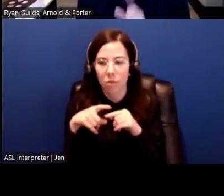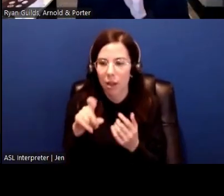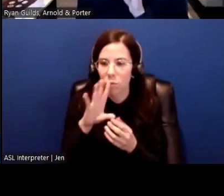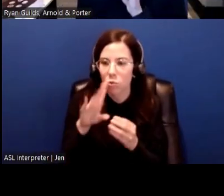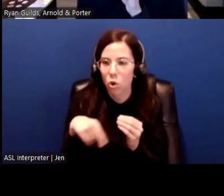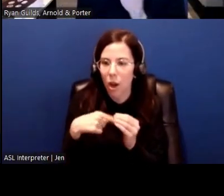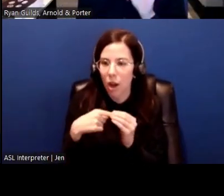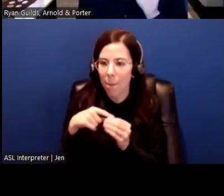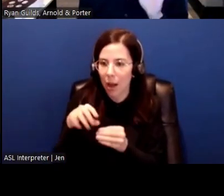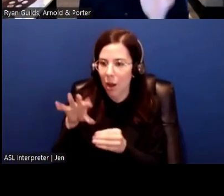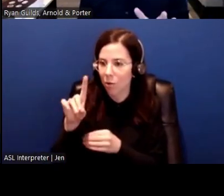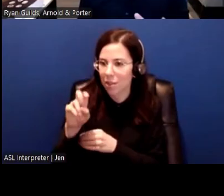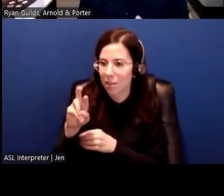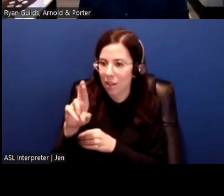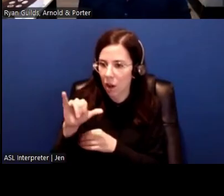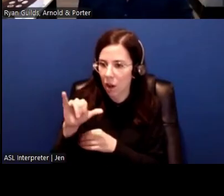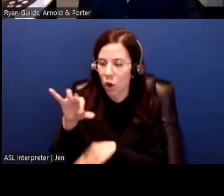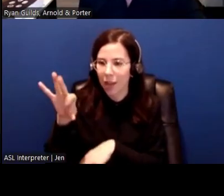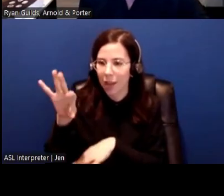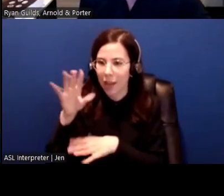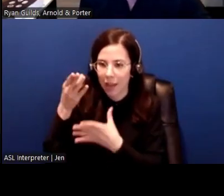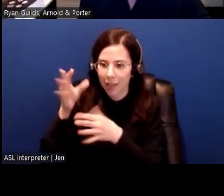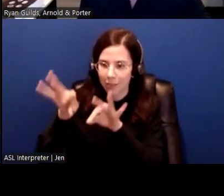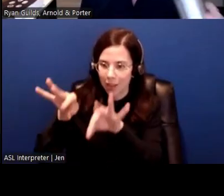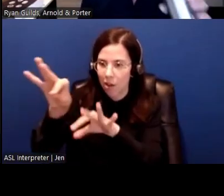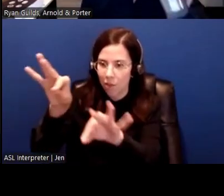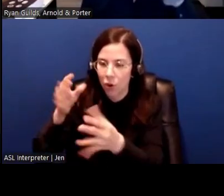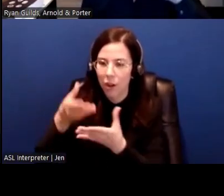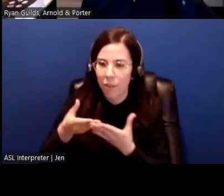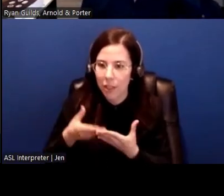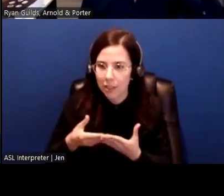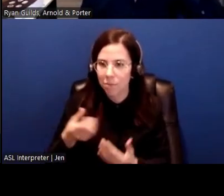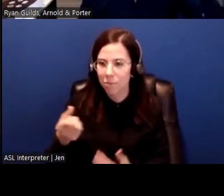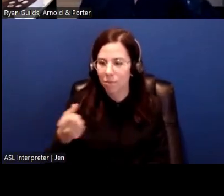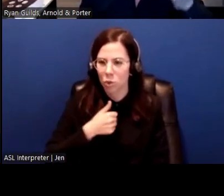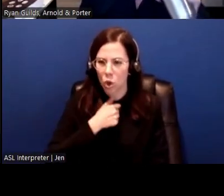discovery. One of the unique things in the military, sorry, let me take a glass.